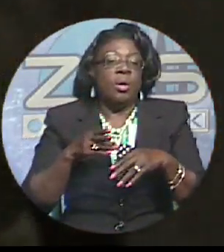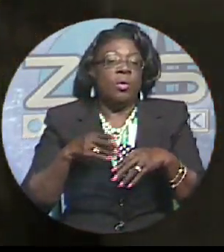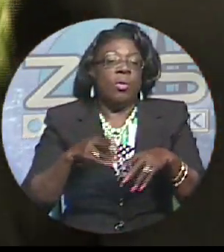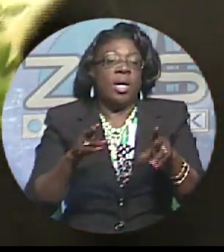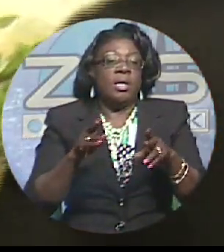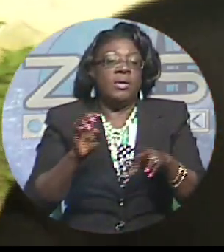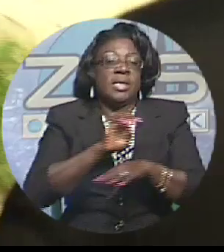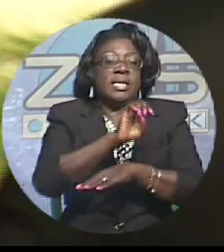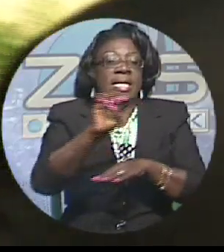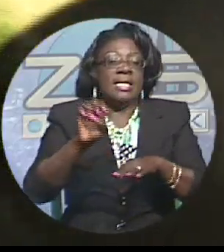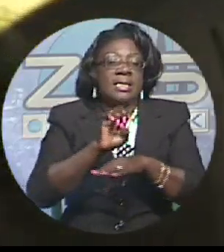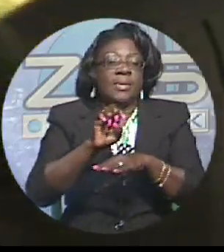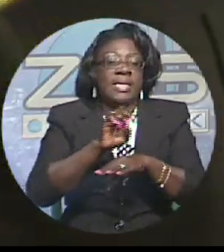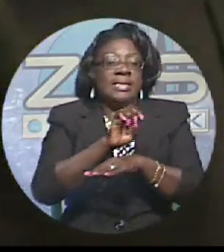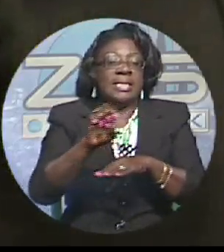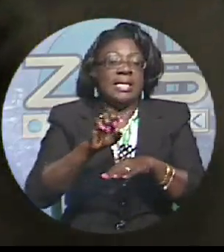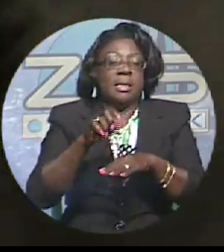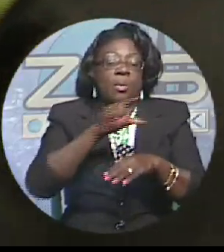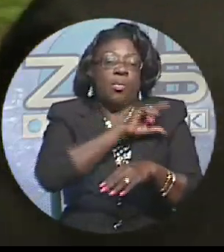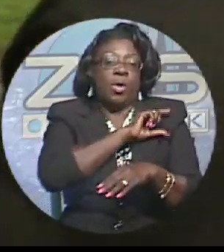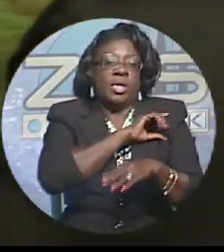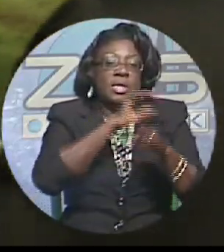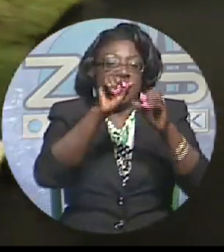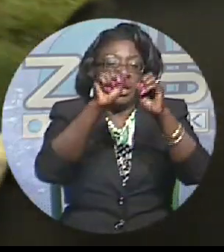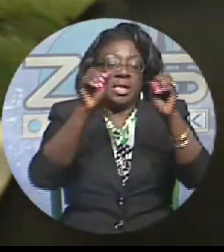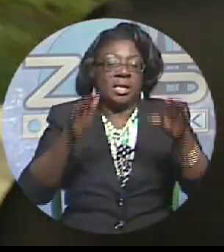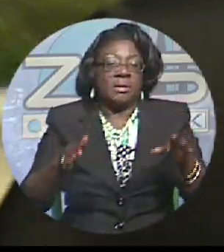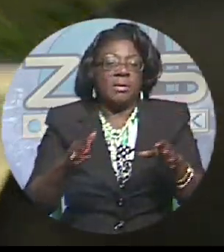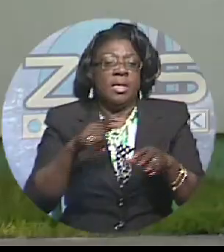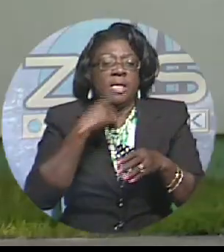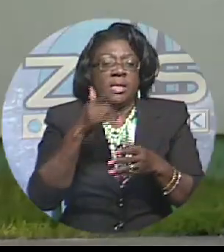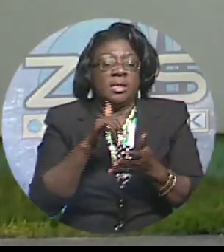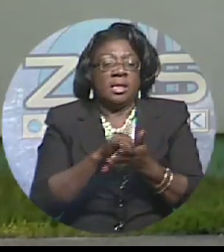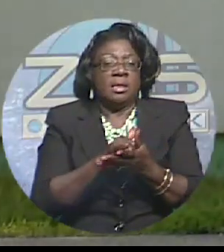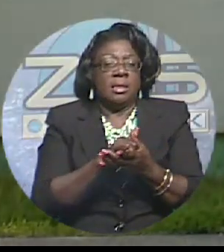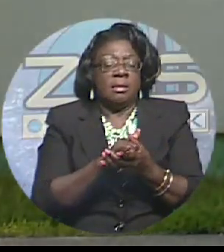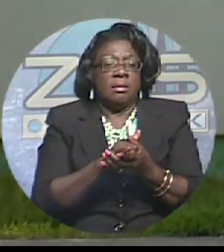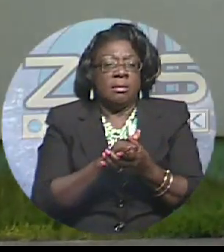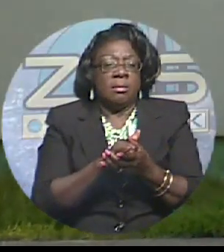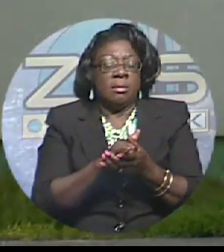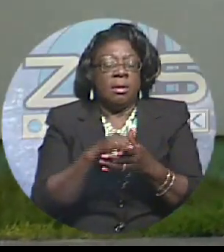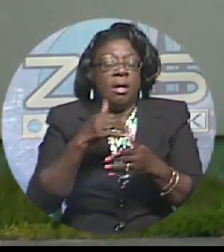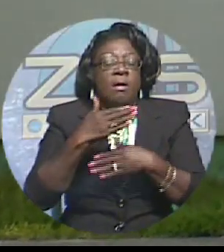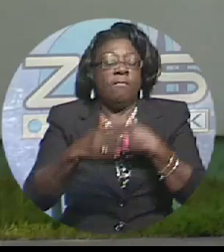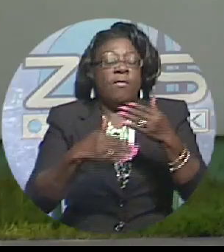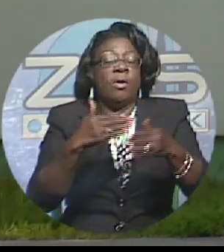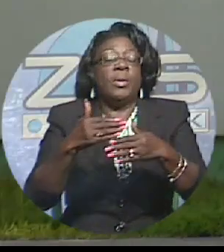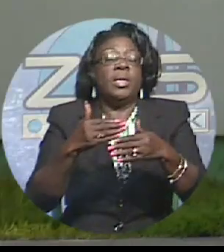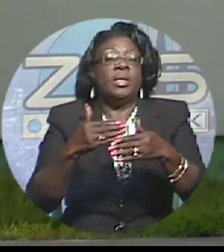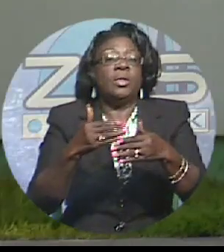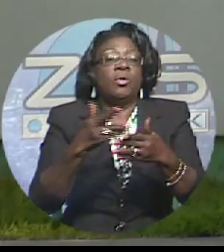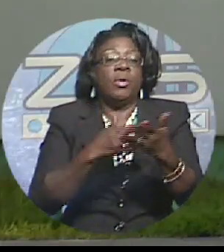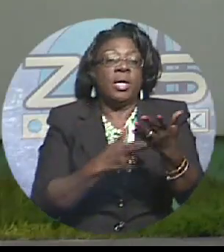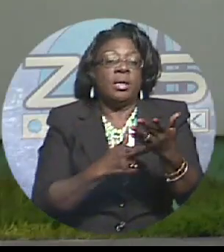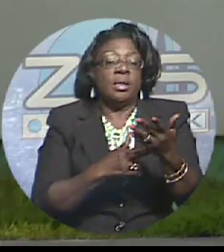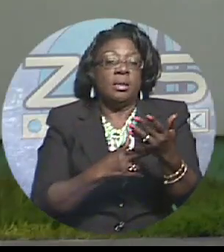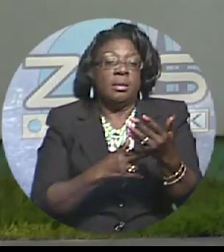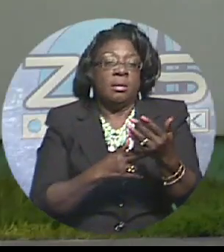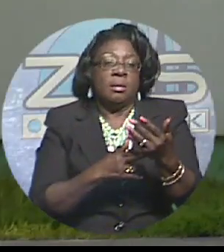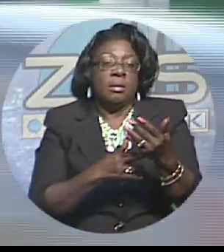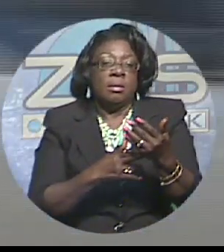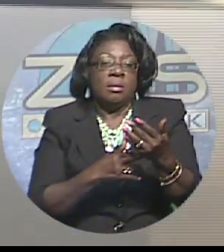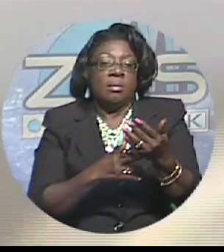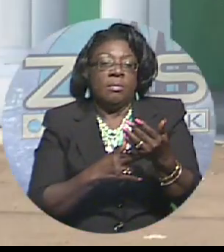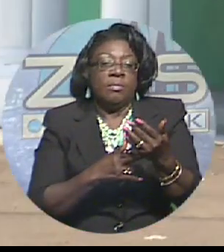Estates police station. The attorney said she was allowed to see a client at a later time. However, during the record of interview at the Central